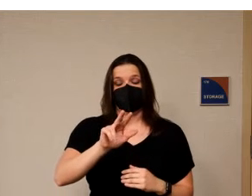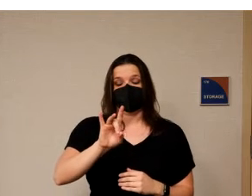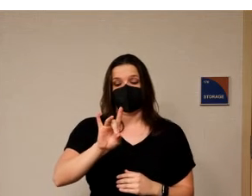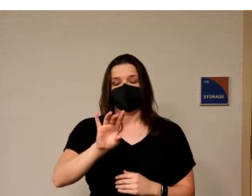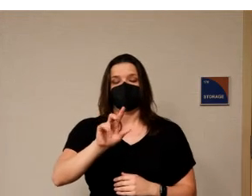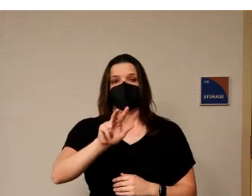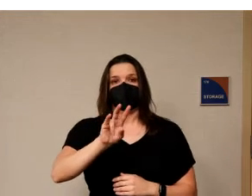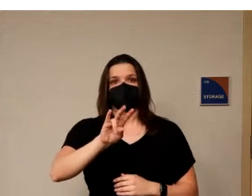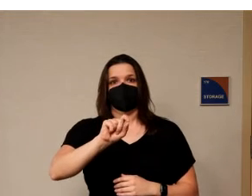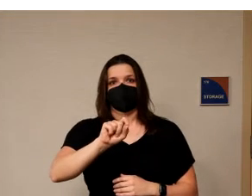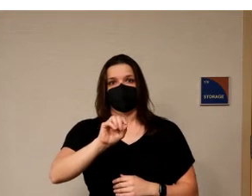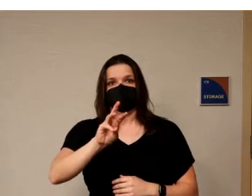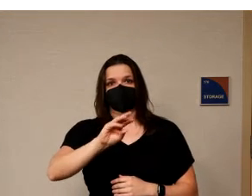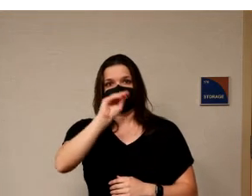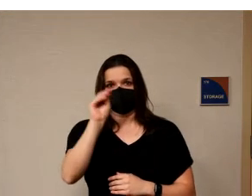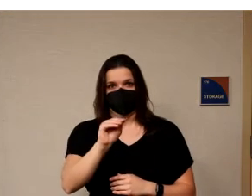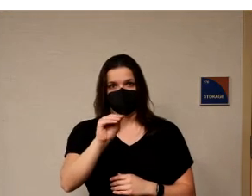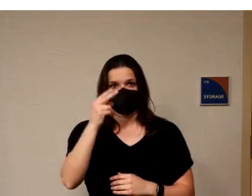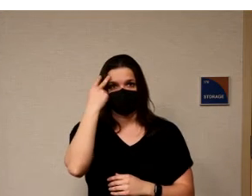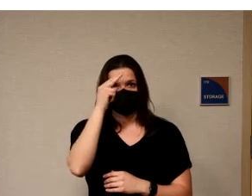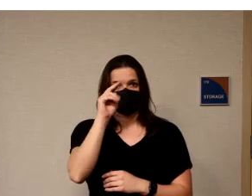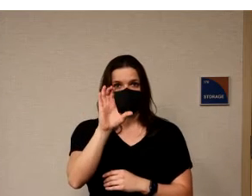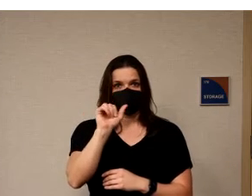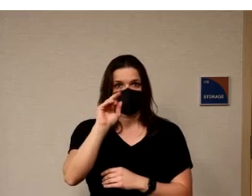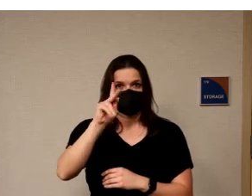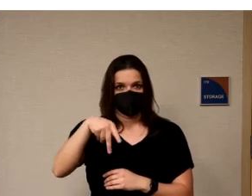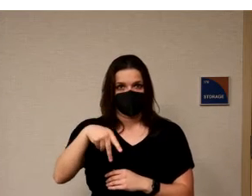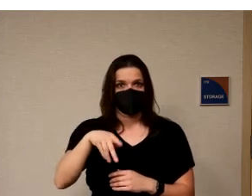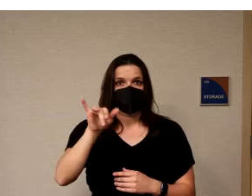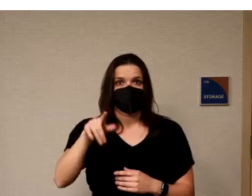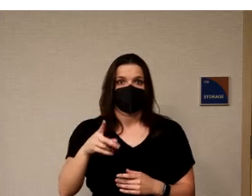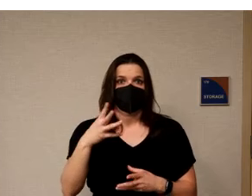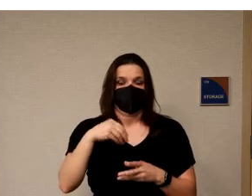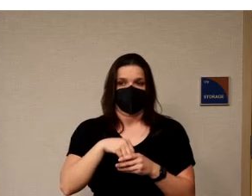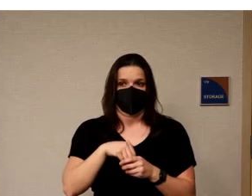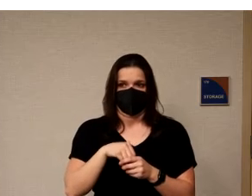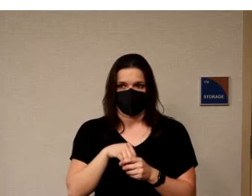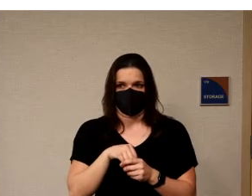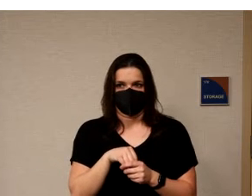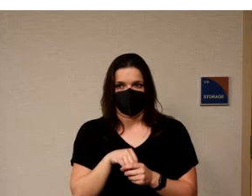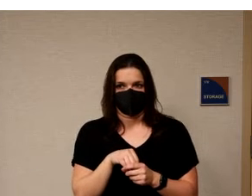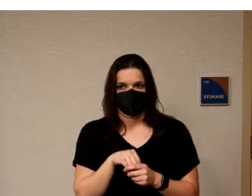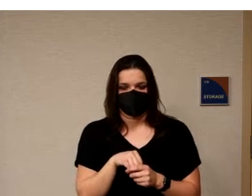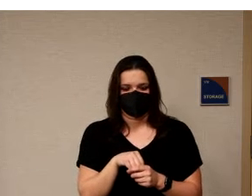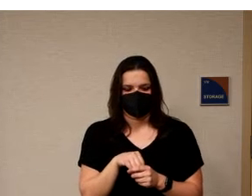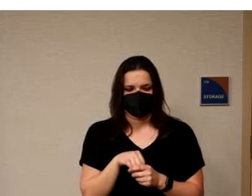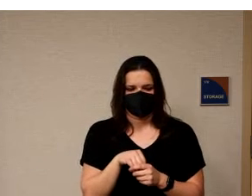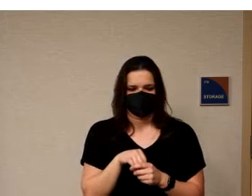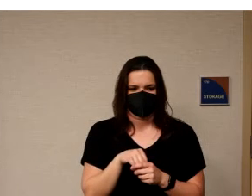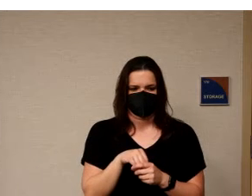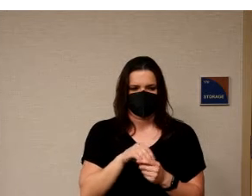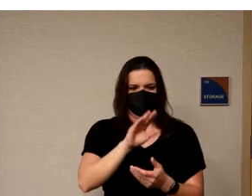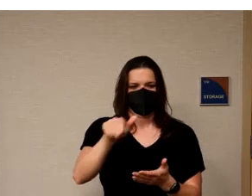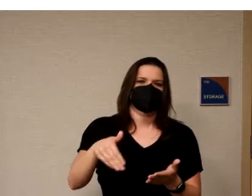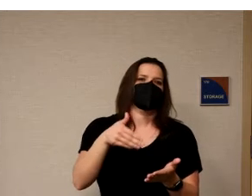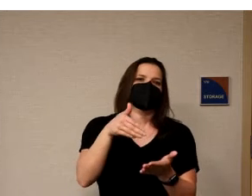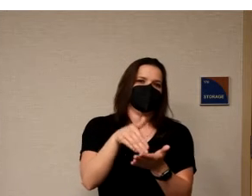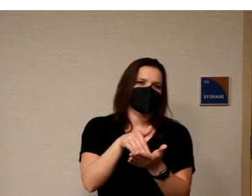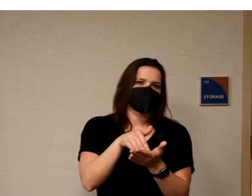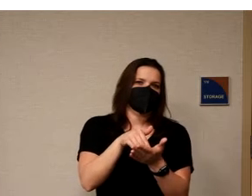37.96% Hispanic CVAP. And this one takes in really this kind of